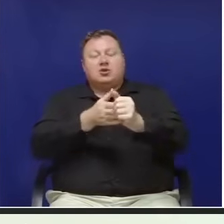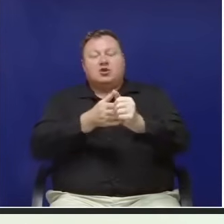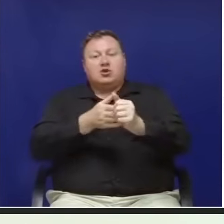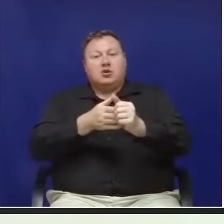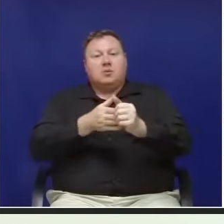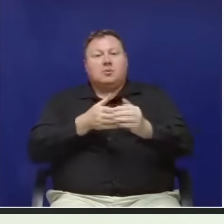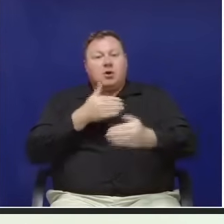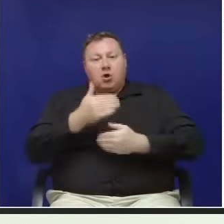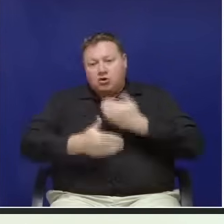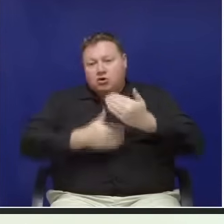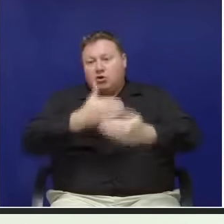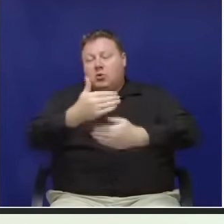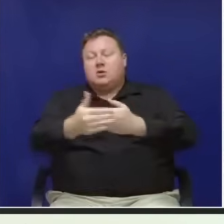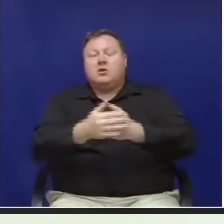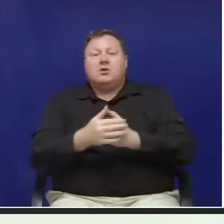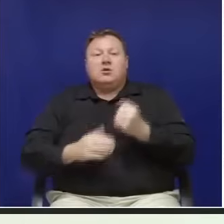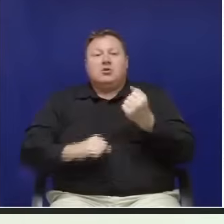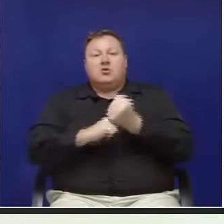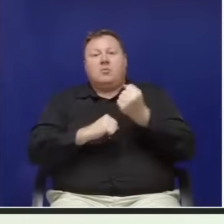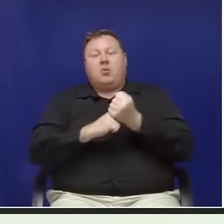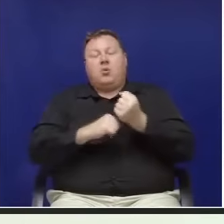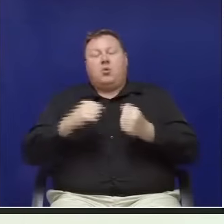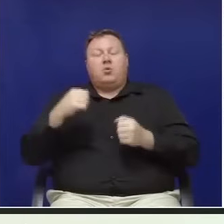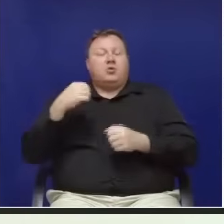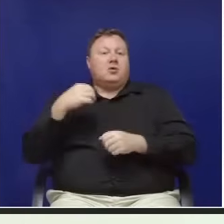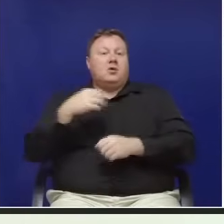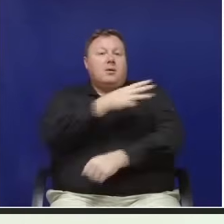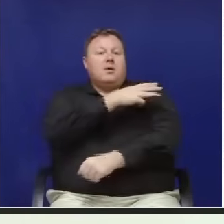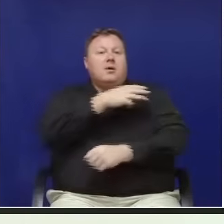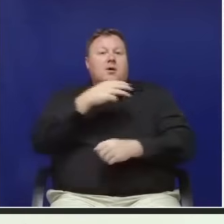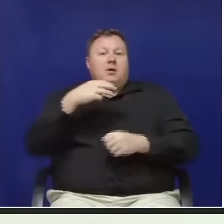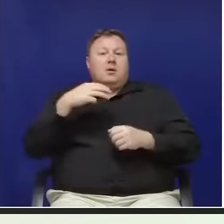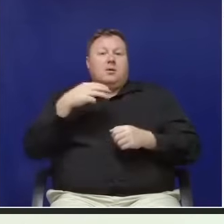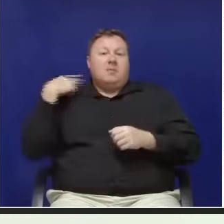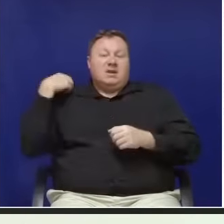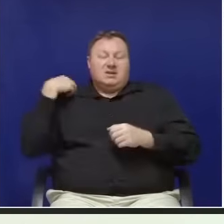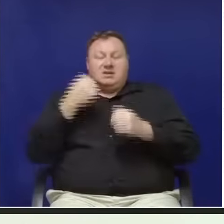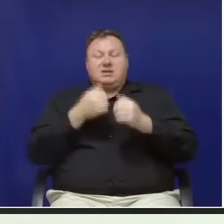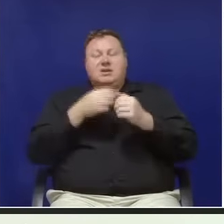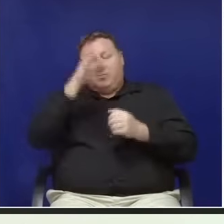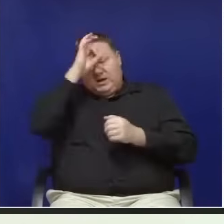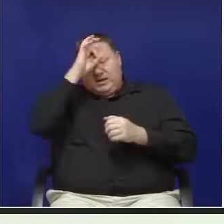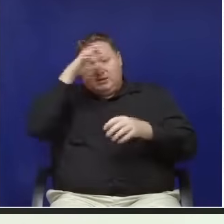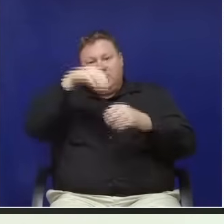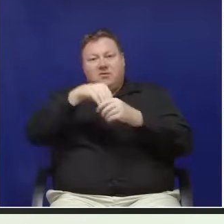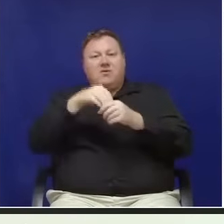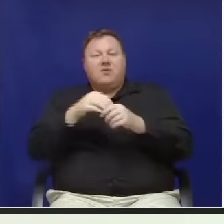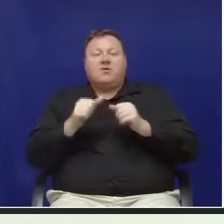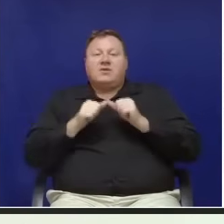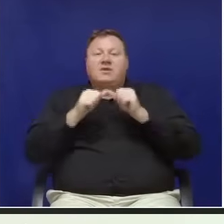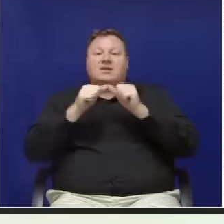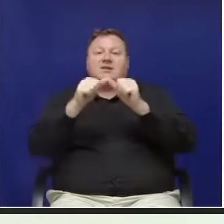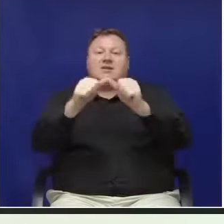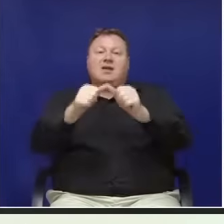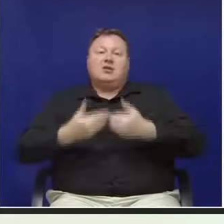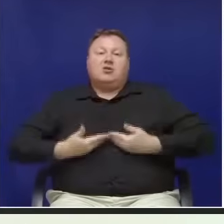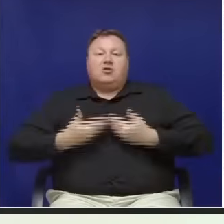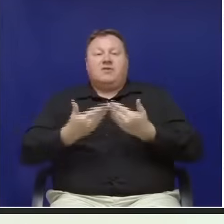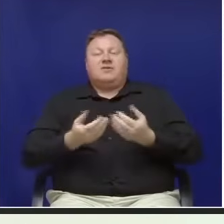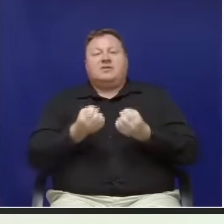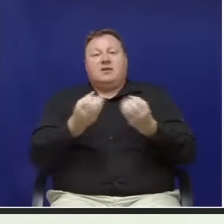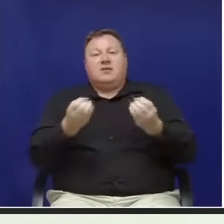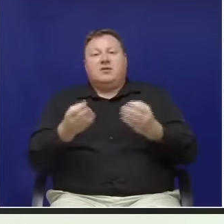the support of the Ministry of Police, enables SAPS to maintain stability, sustain service delivery, and